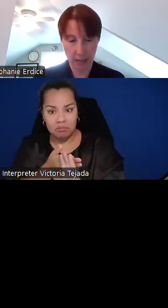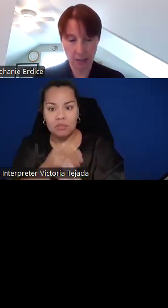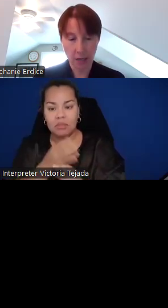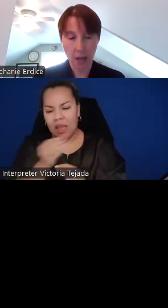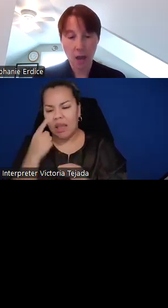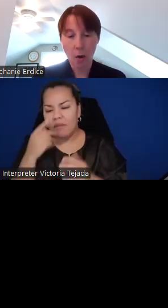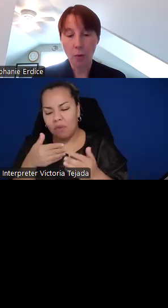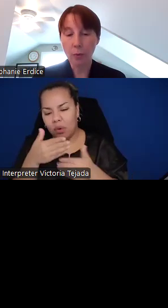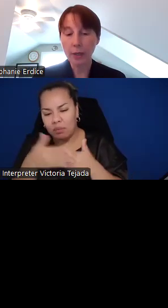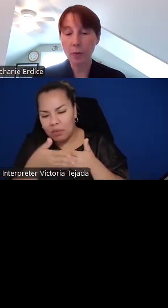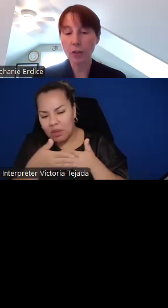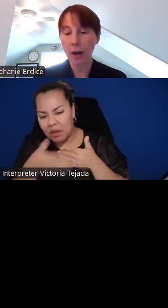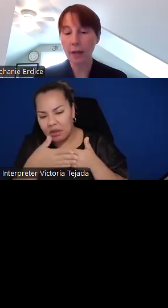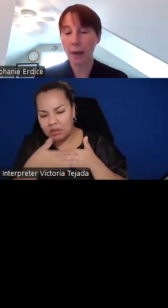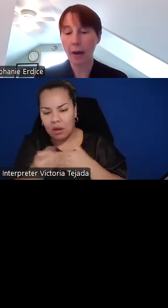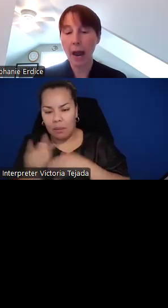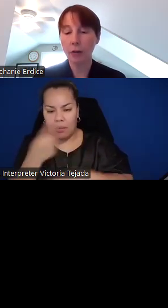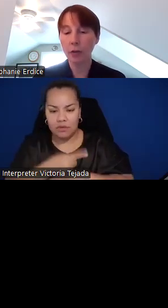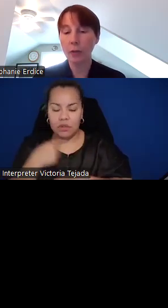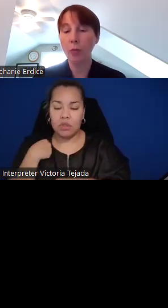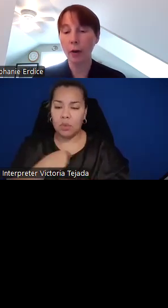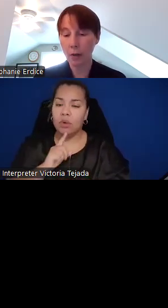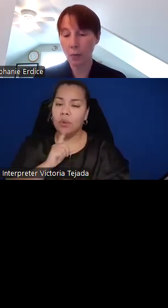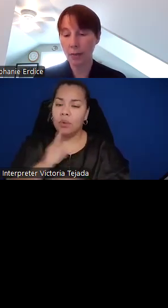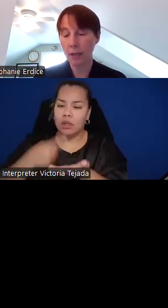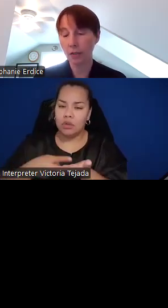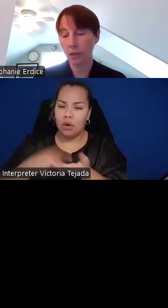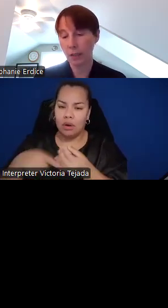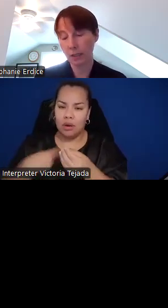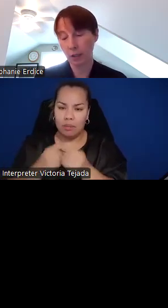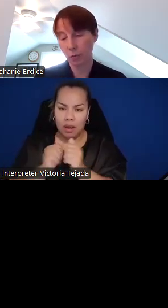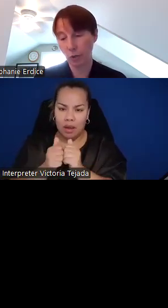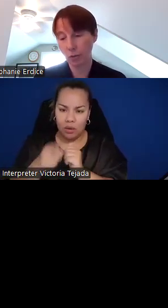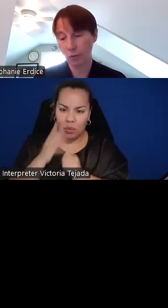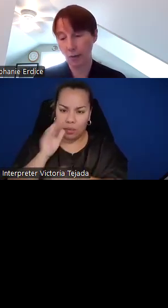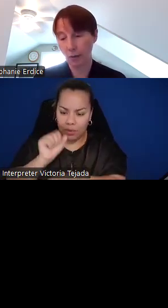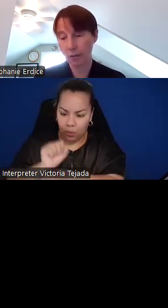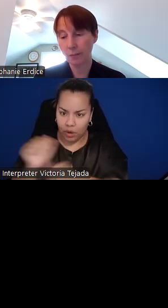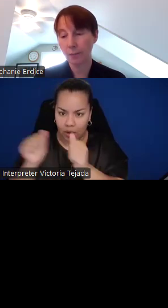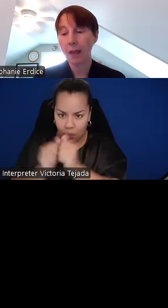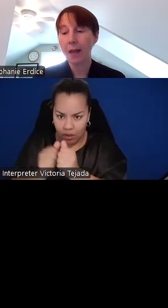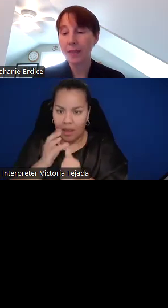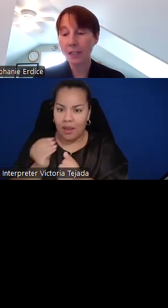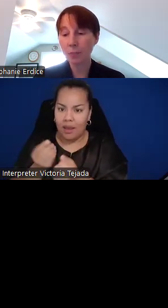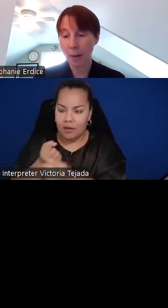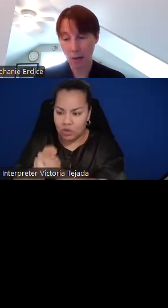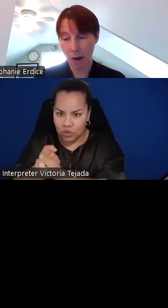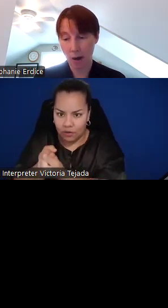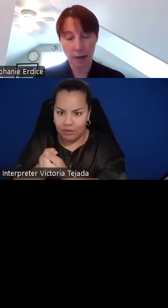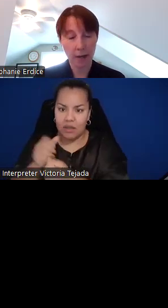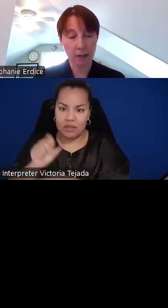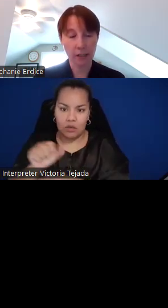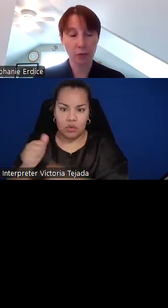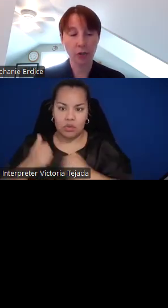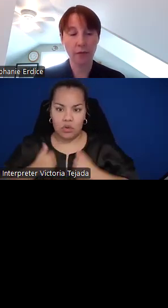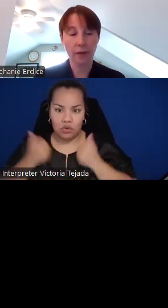of days, we really were talking about how you'll be working with and serving sexual assault survivors. This